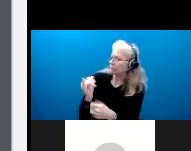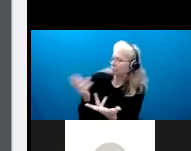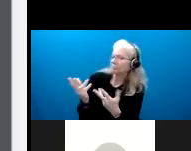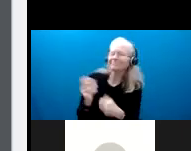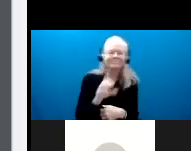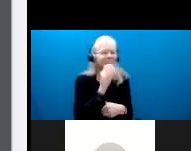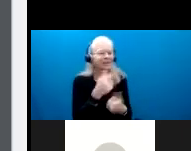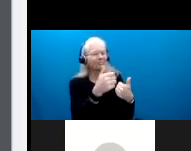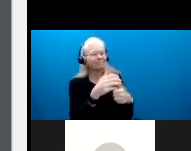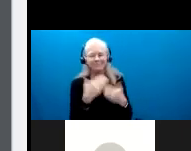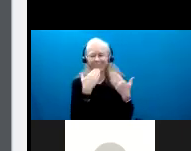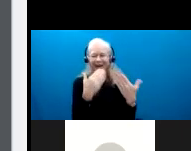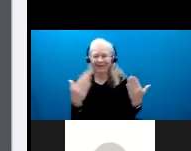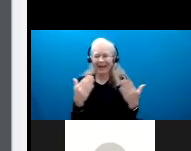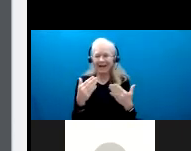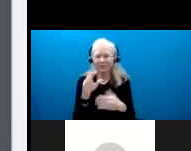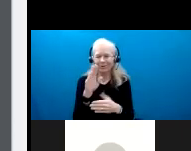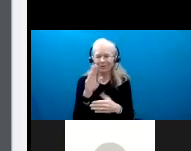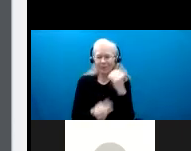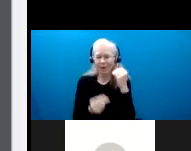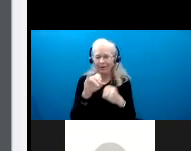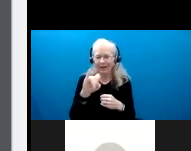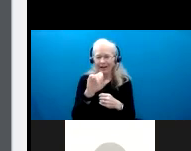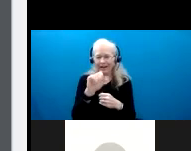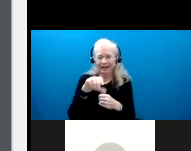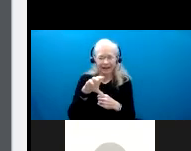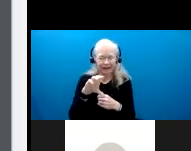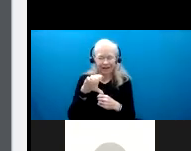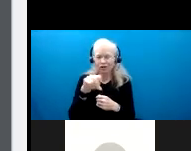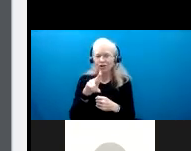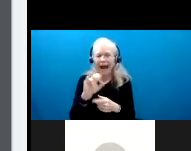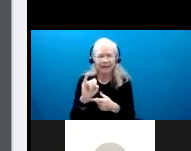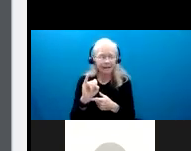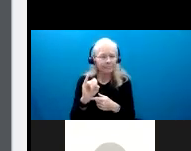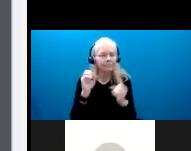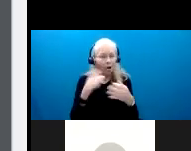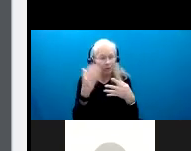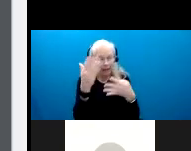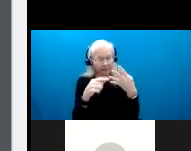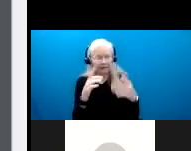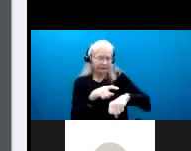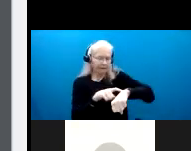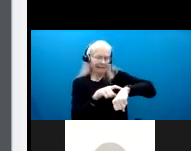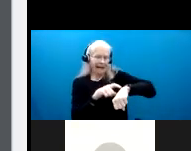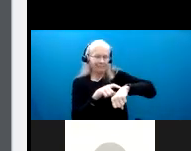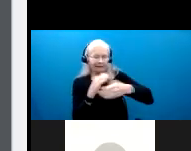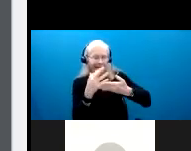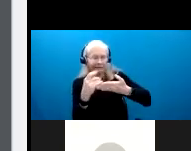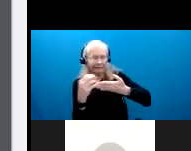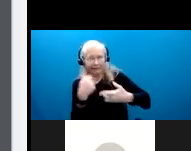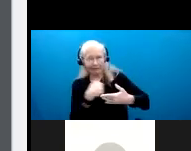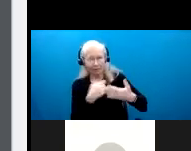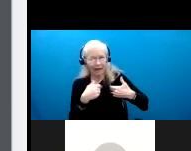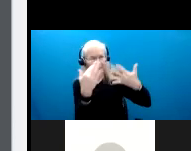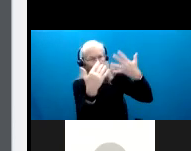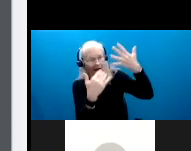Okay, thank you both. How about we move on to the next one here? I'm just looking at the time and I know we have a lot more to get through. How about